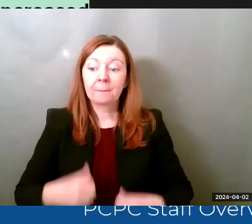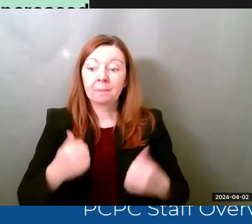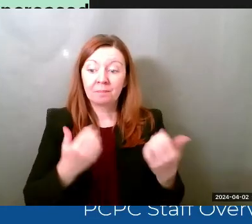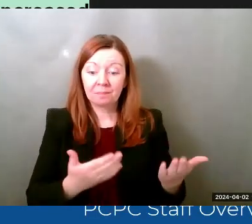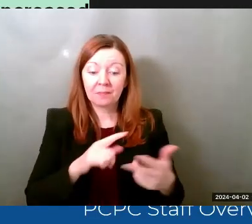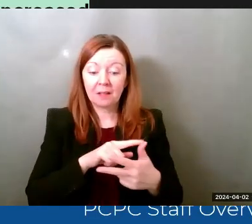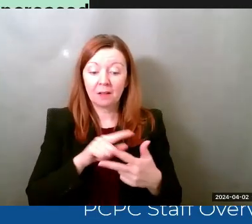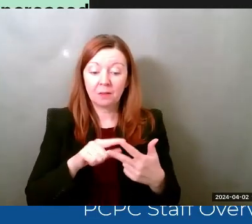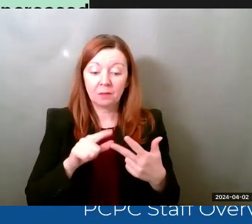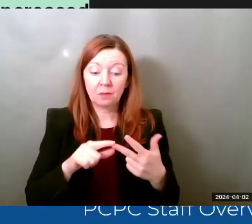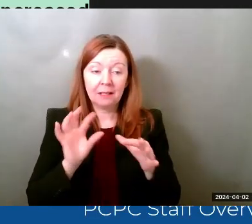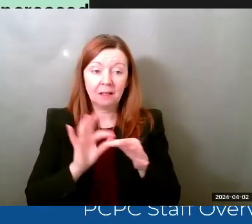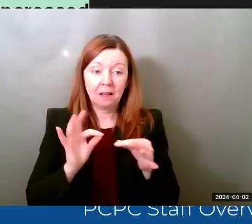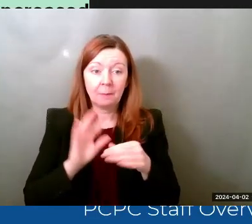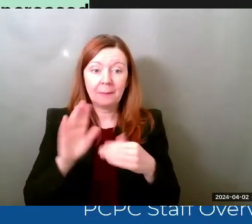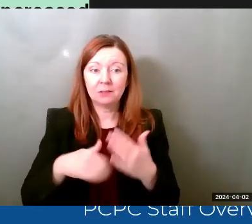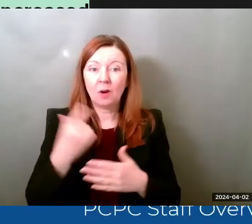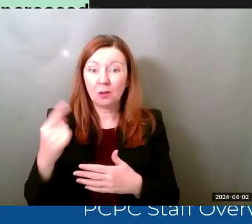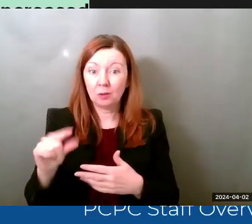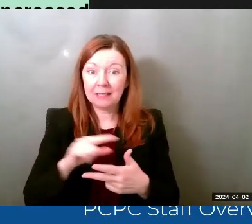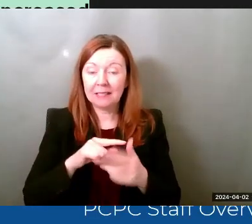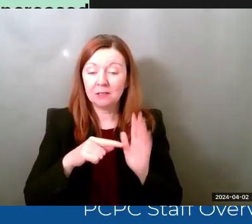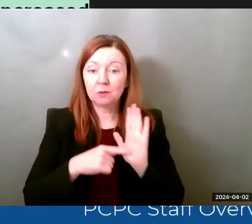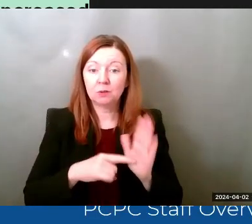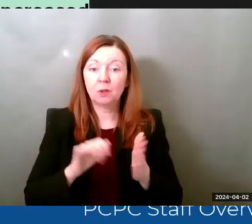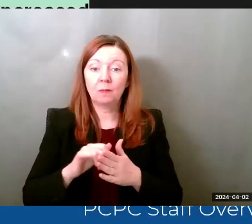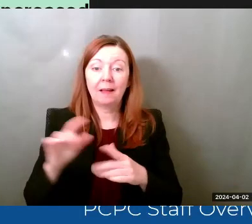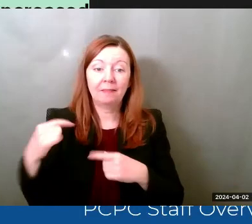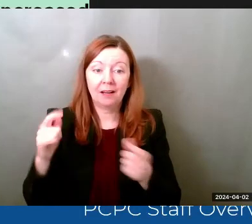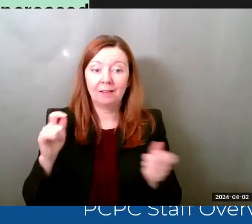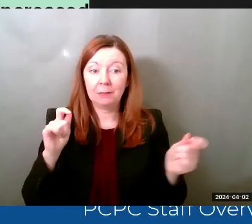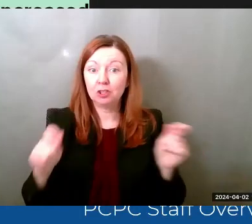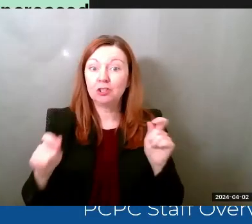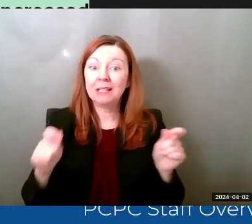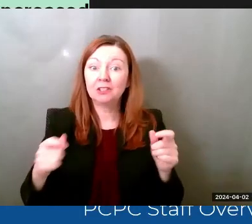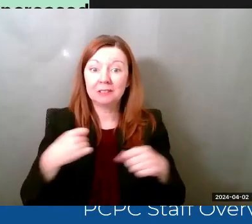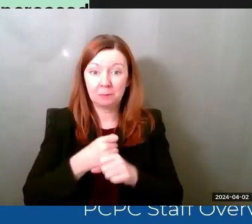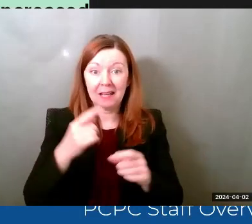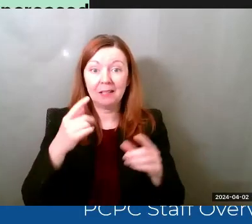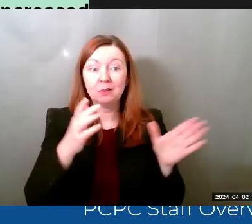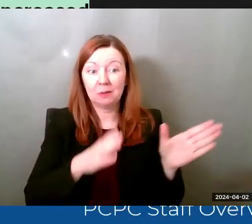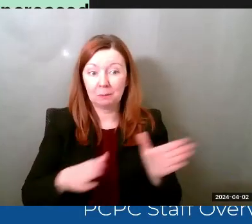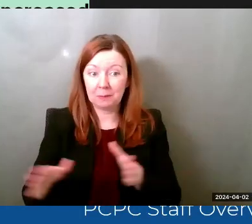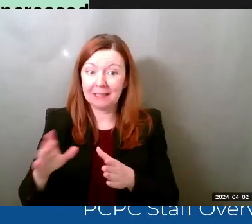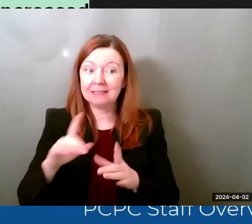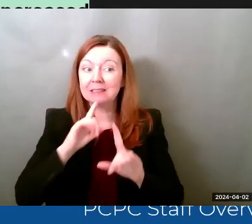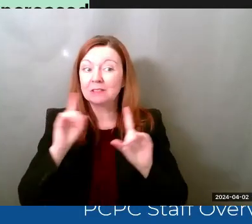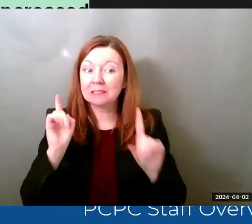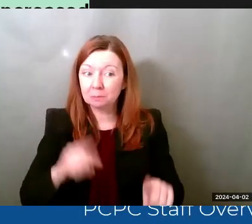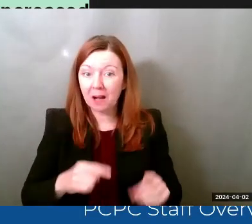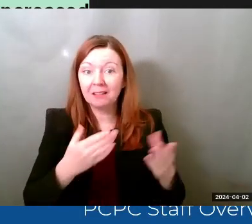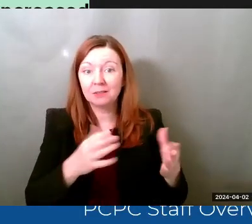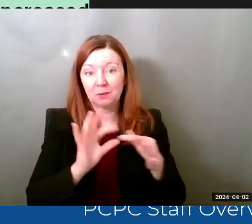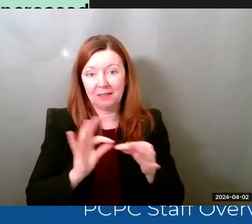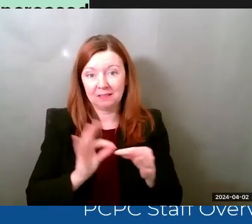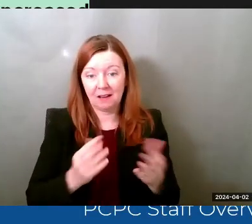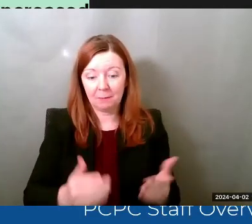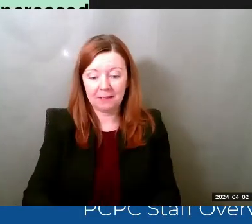These three comments are all highlighted in green to show that there have been changes made to the plans in response to these